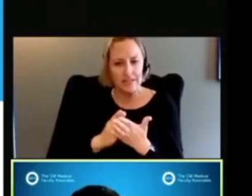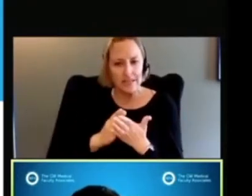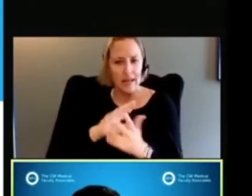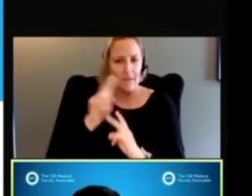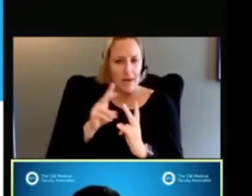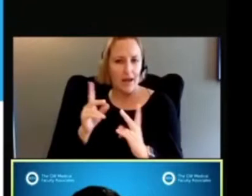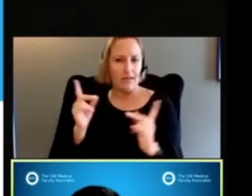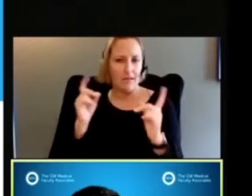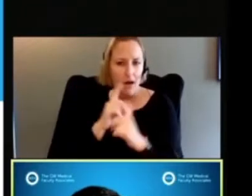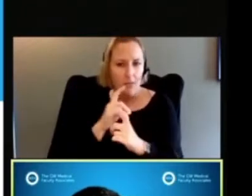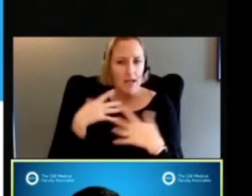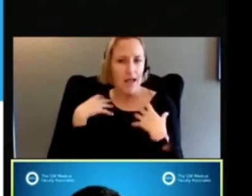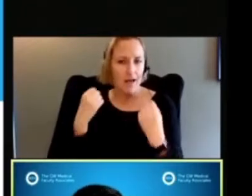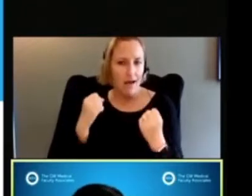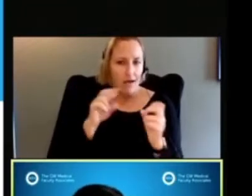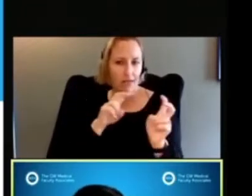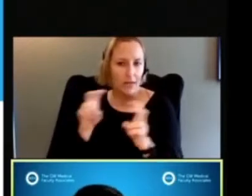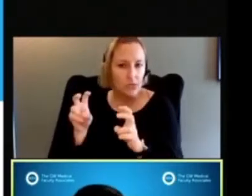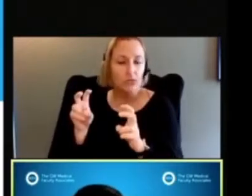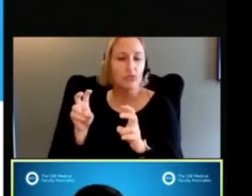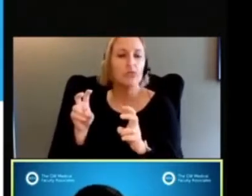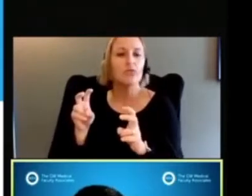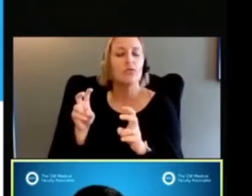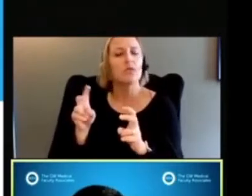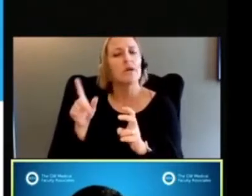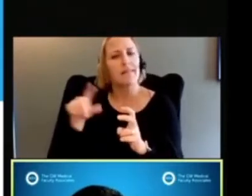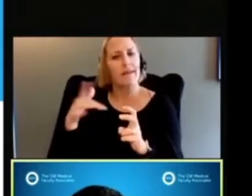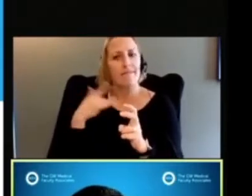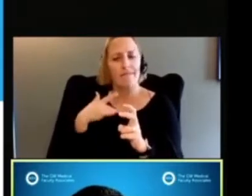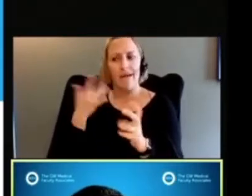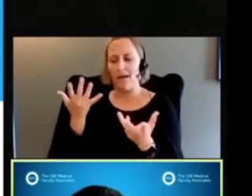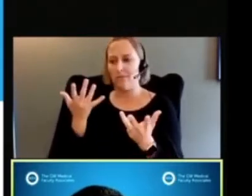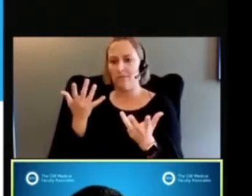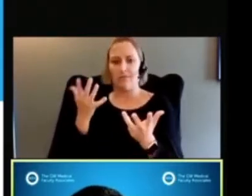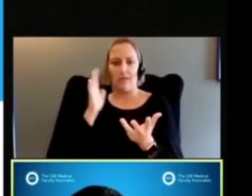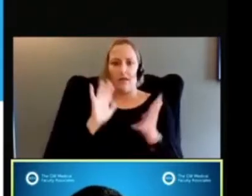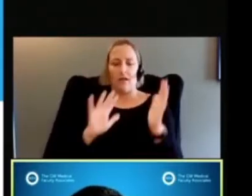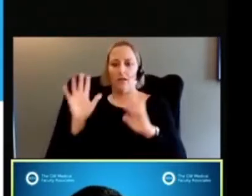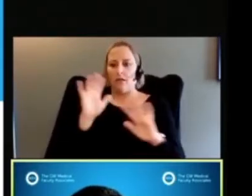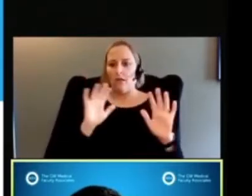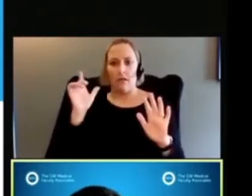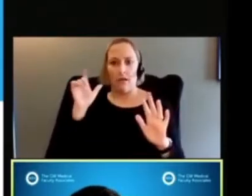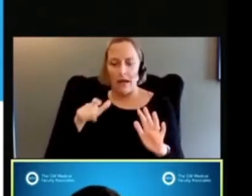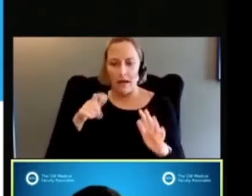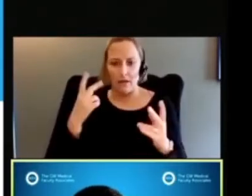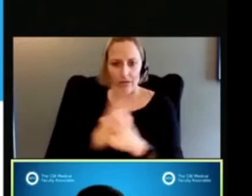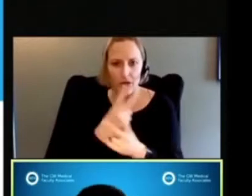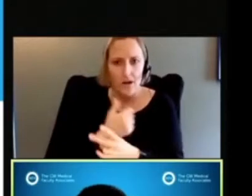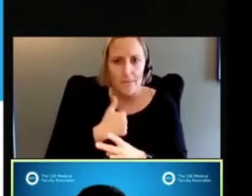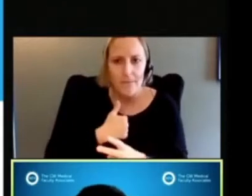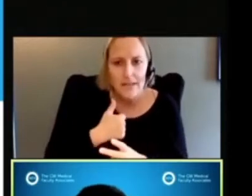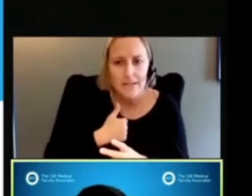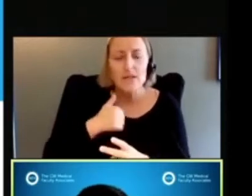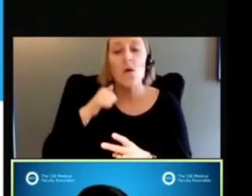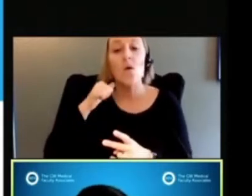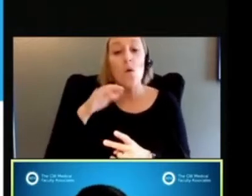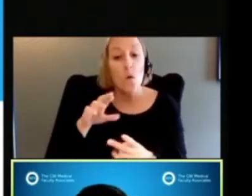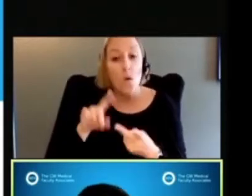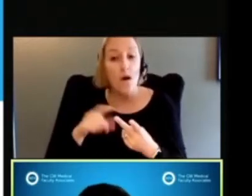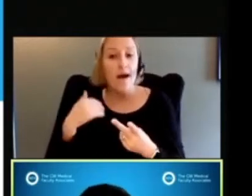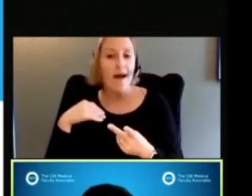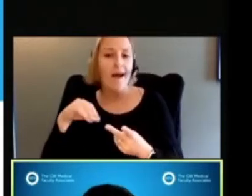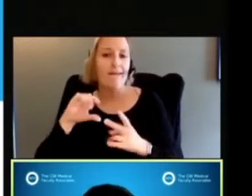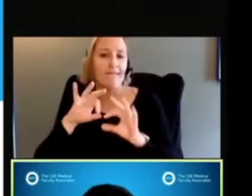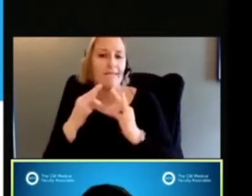health condition where they felt like they had to fend for themselves to navigate the healthcare system, or they had a family member